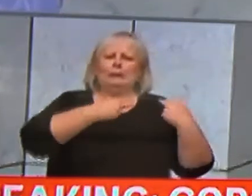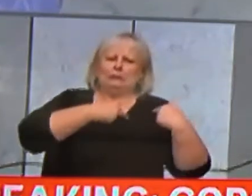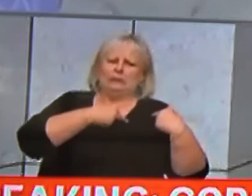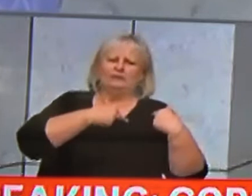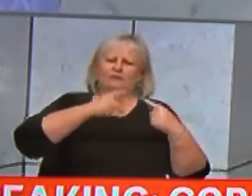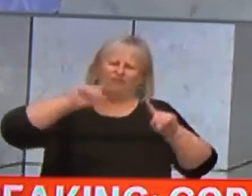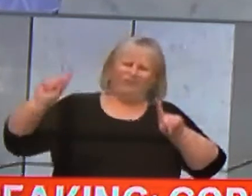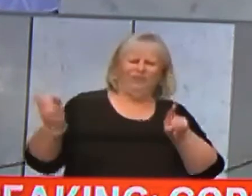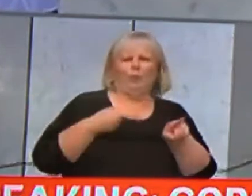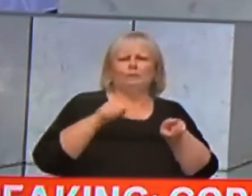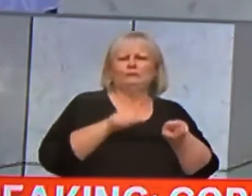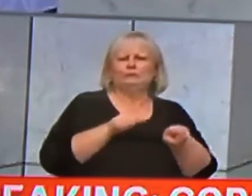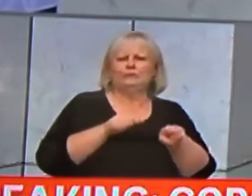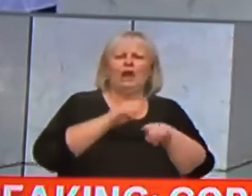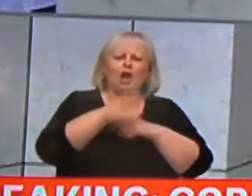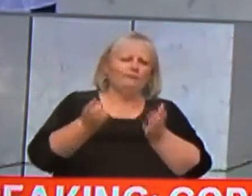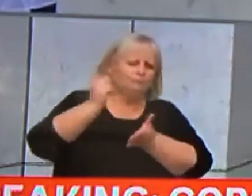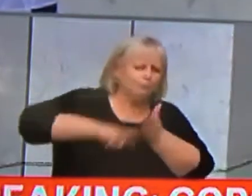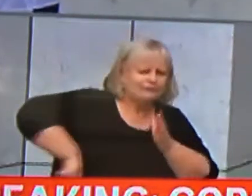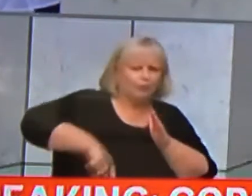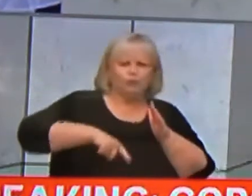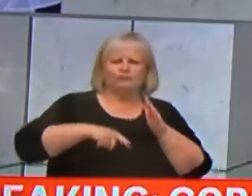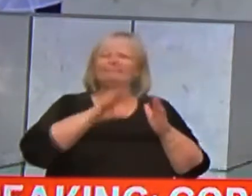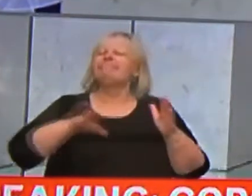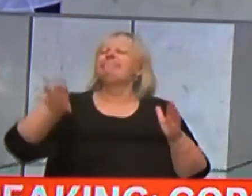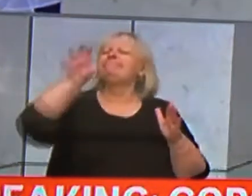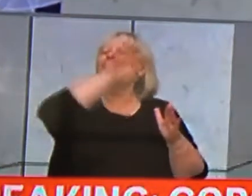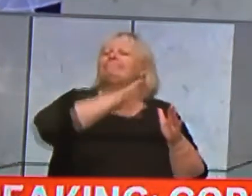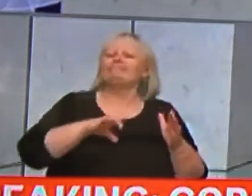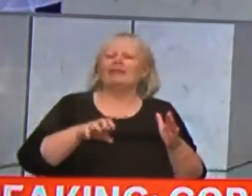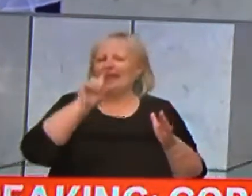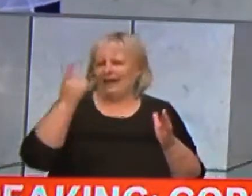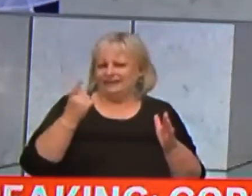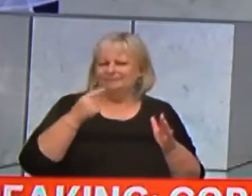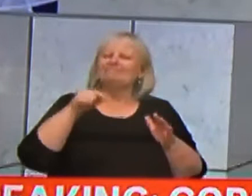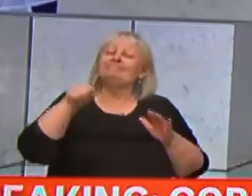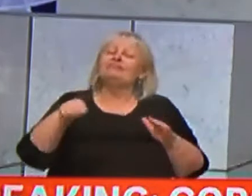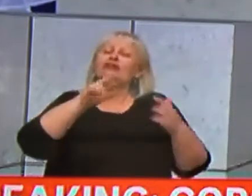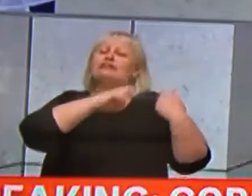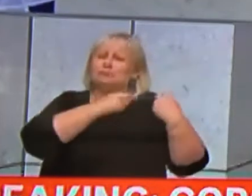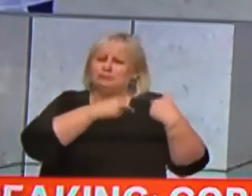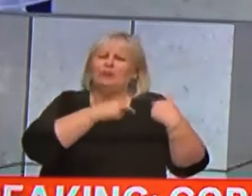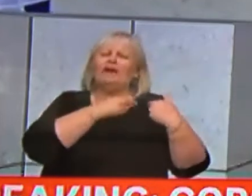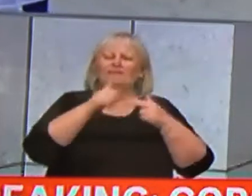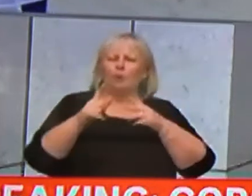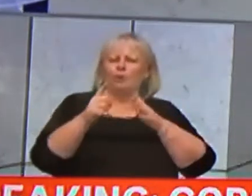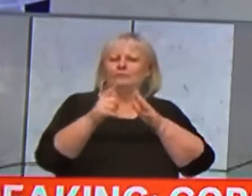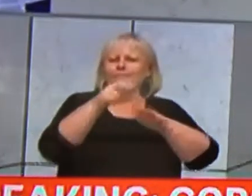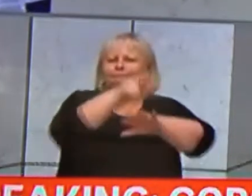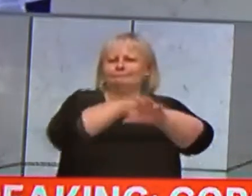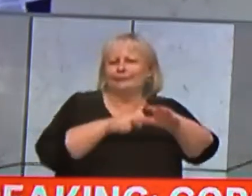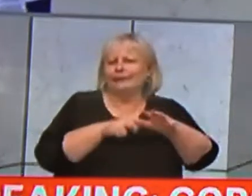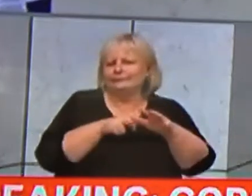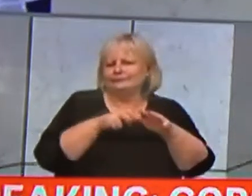enforcement officers regarding prosecution in states and territories. That is the responsibility of law enforcement officers